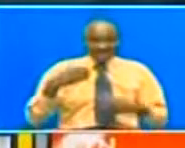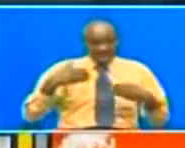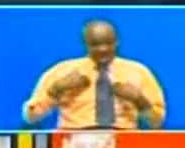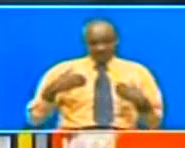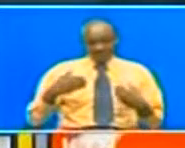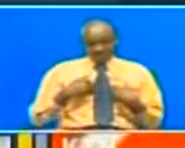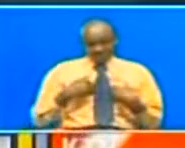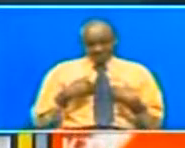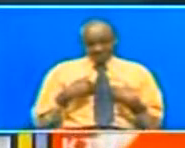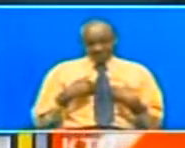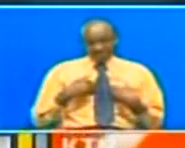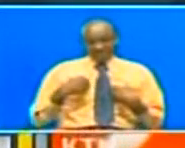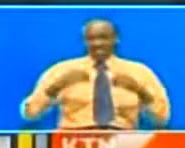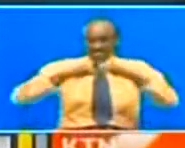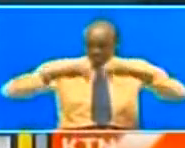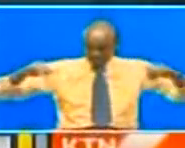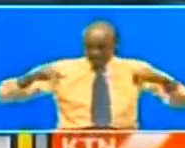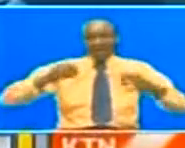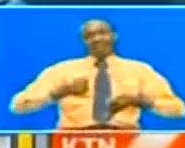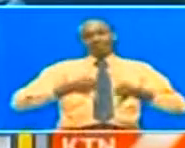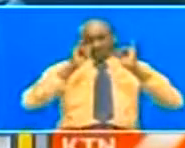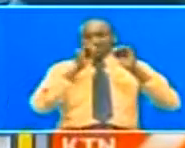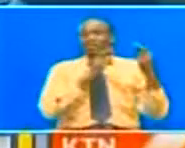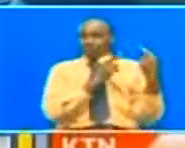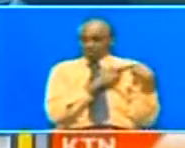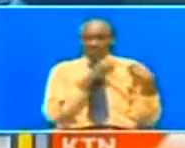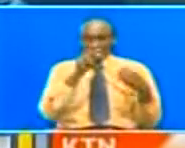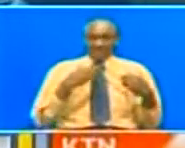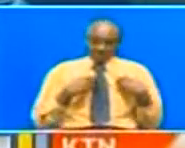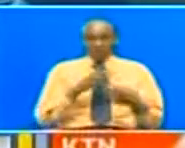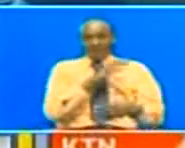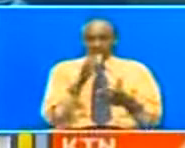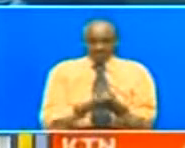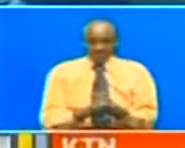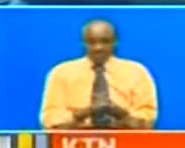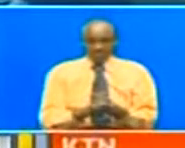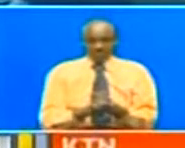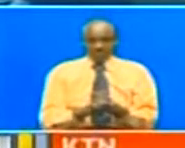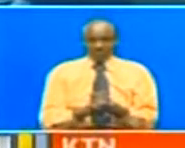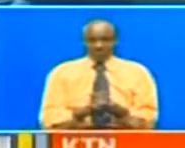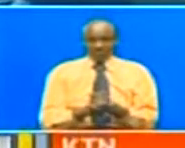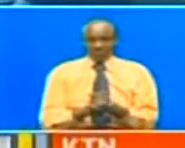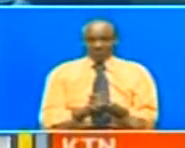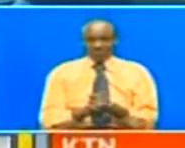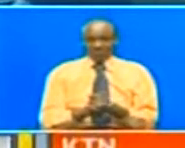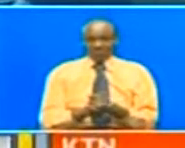mind in terms of the separate and independent mandates. Where there are corruption matters, you reconcile?